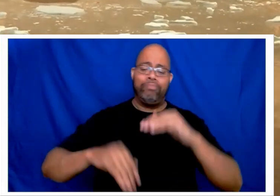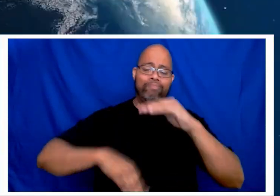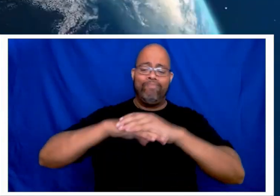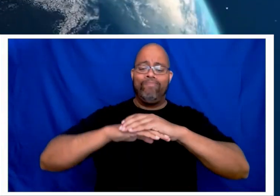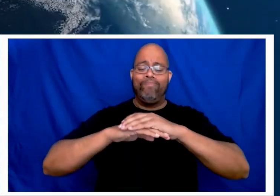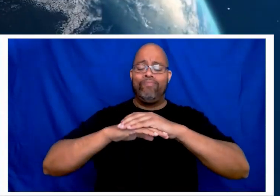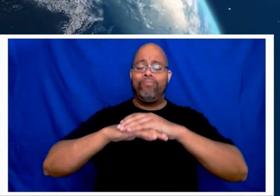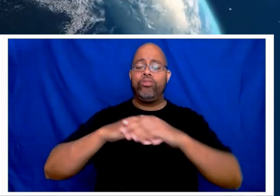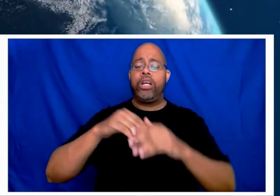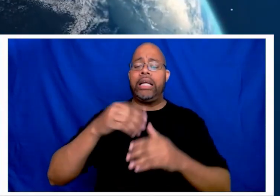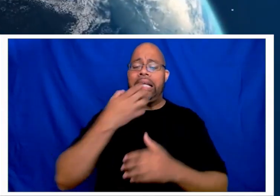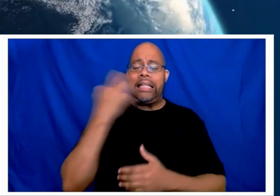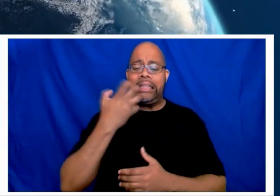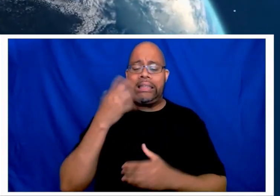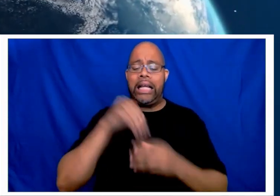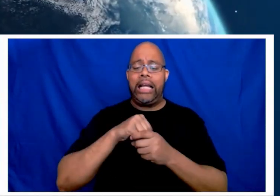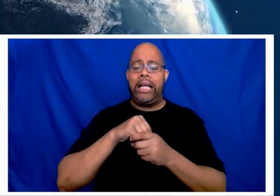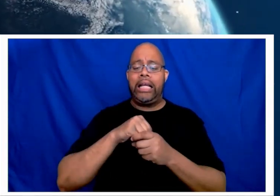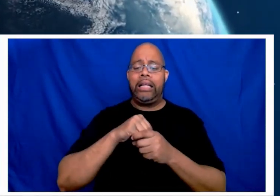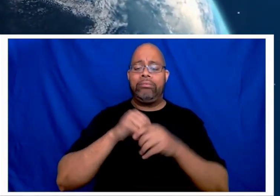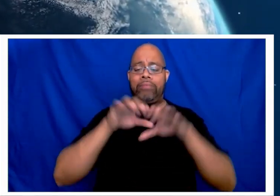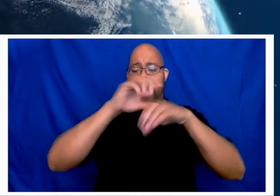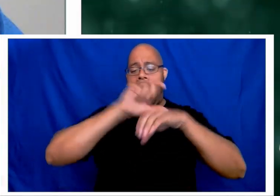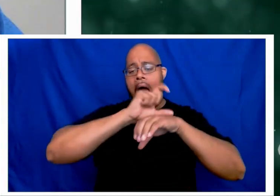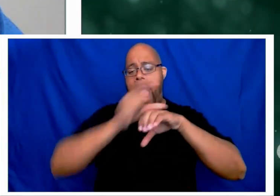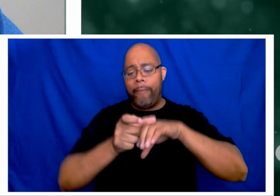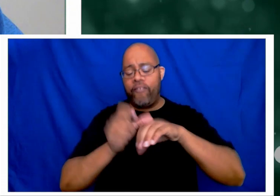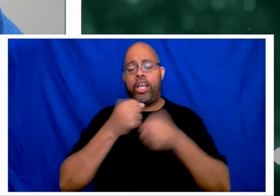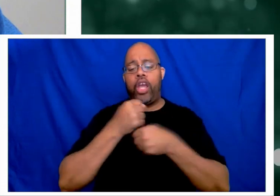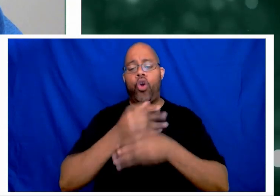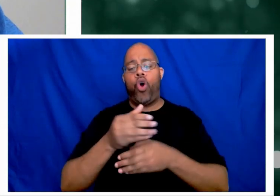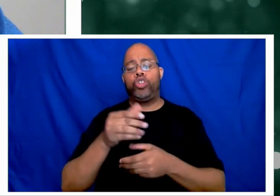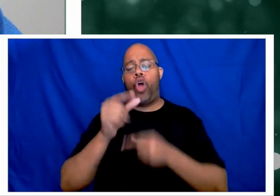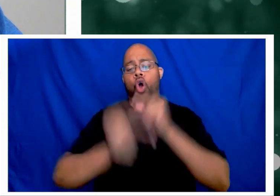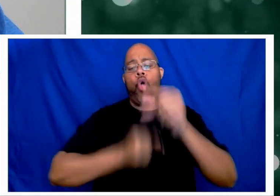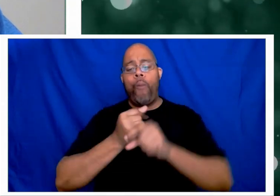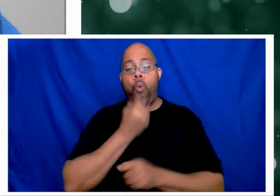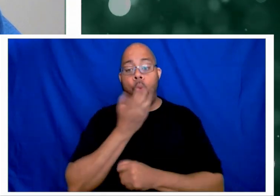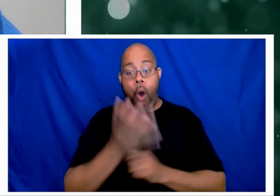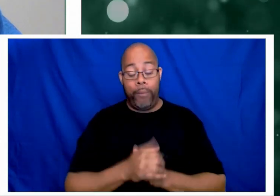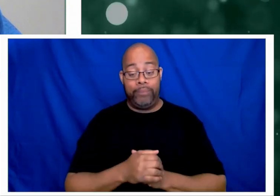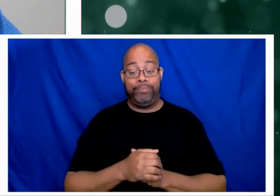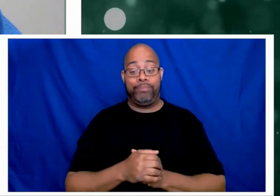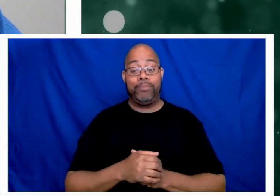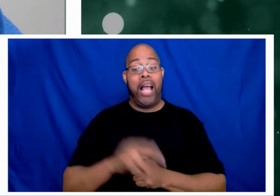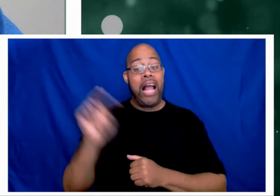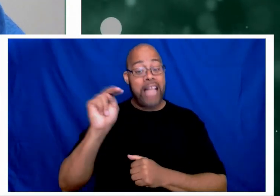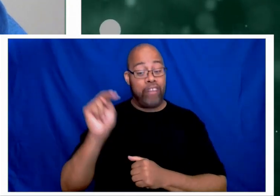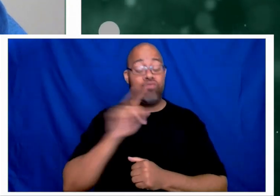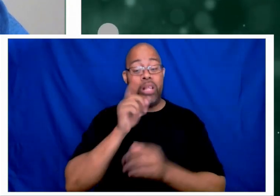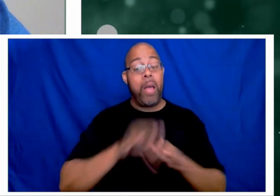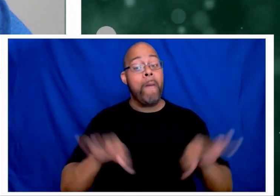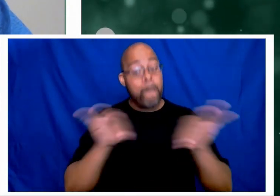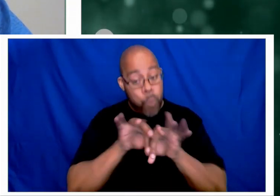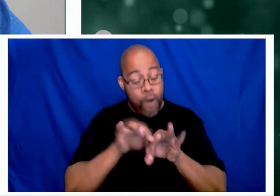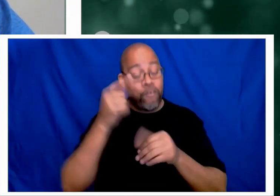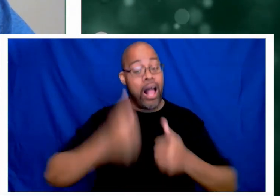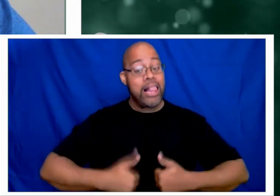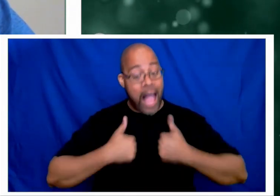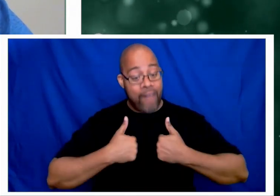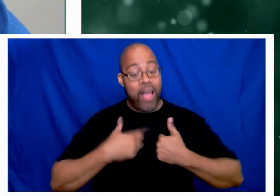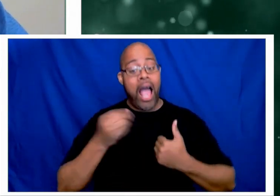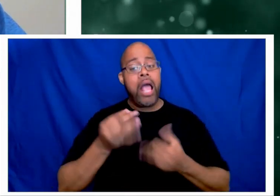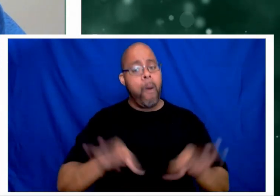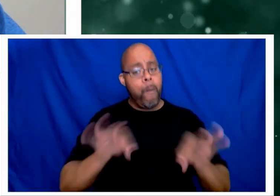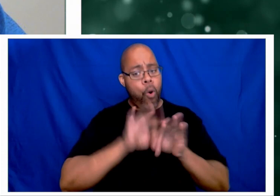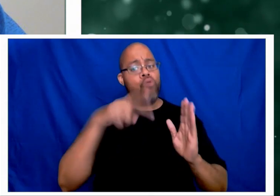contributes to global warming. All in all, in conclusion, nitrogen is a vital element for life, and it plays an important role in